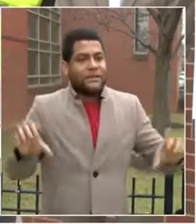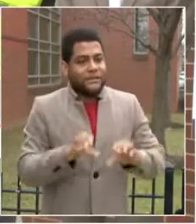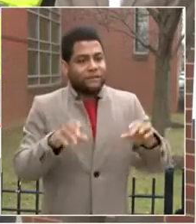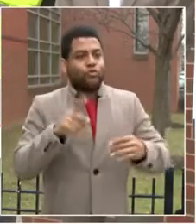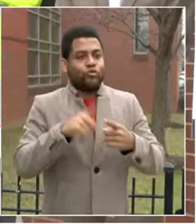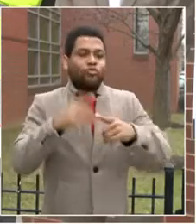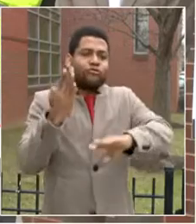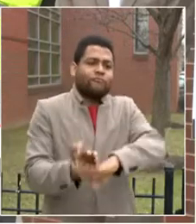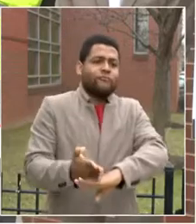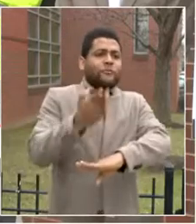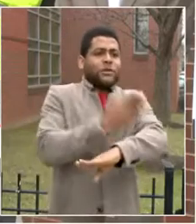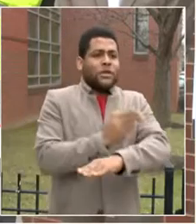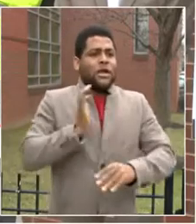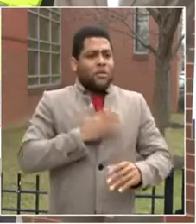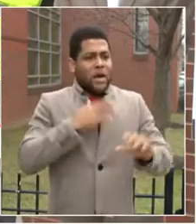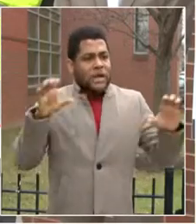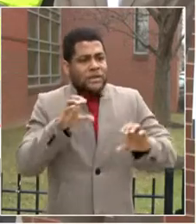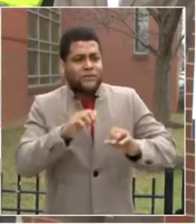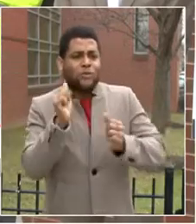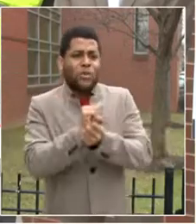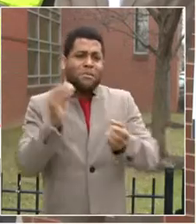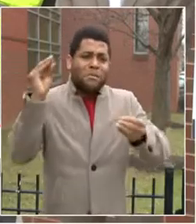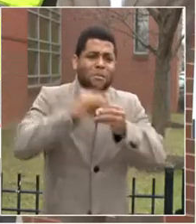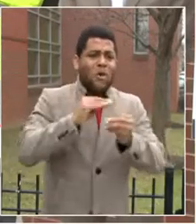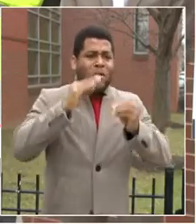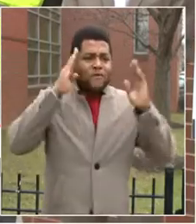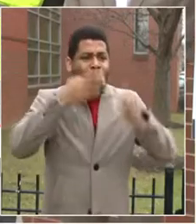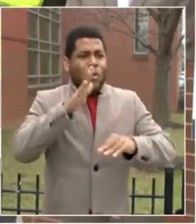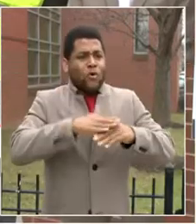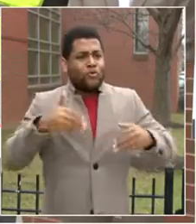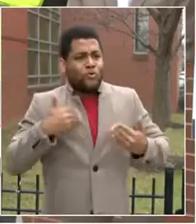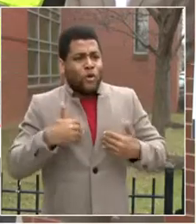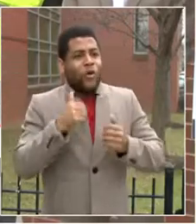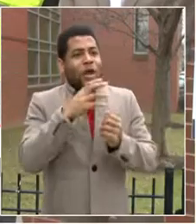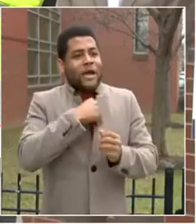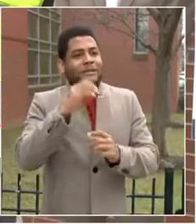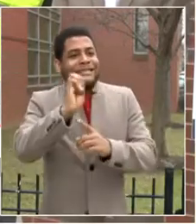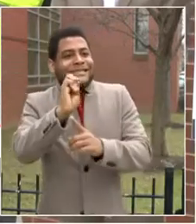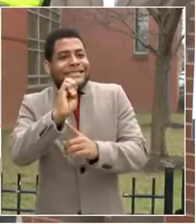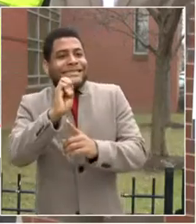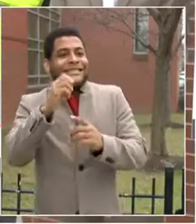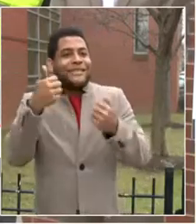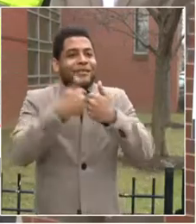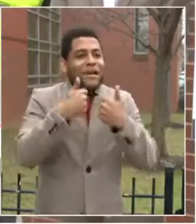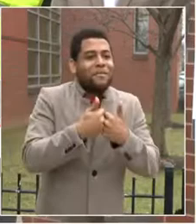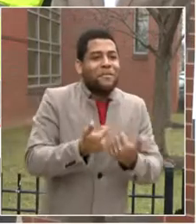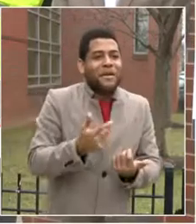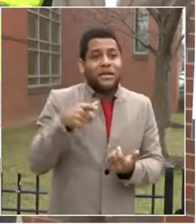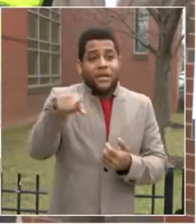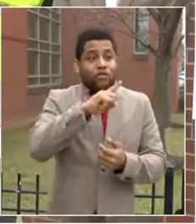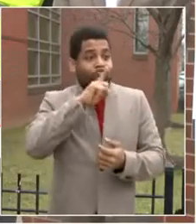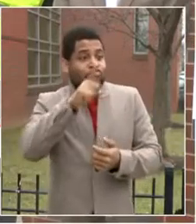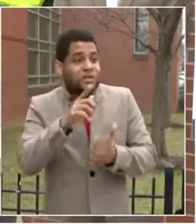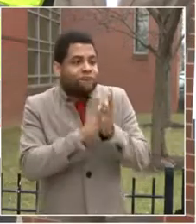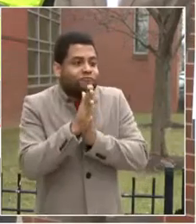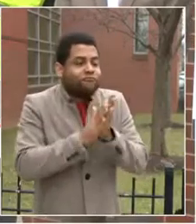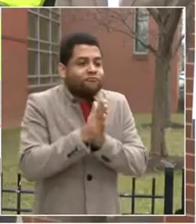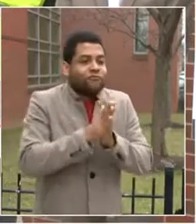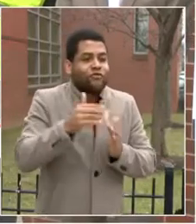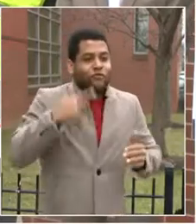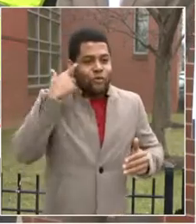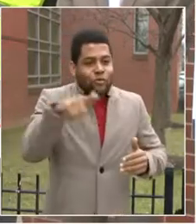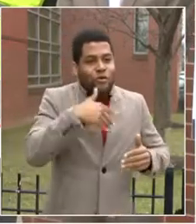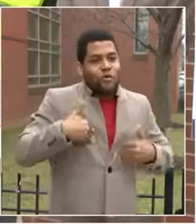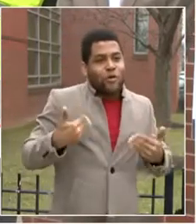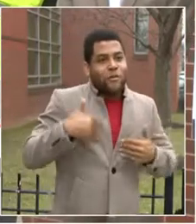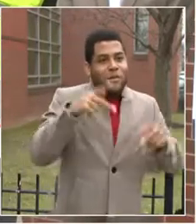our activities with the e-gaming that kids are into. But what about those kids